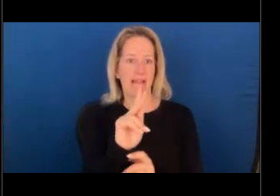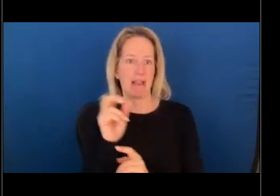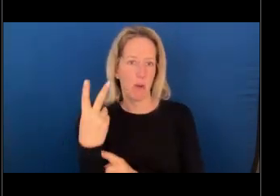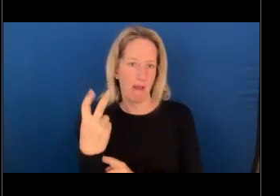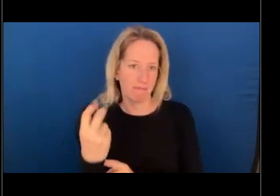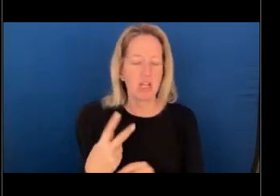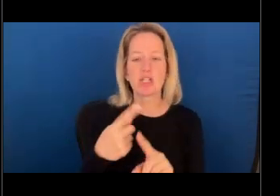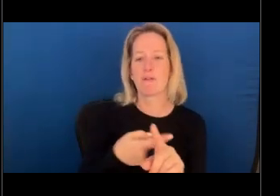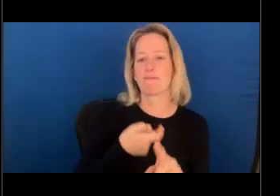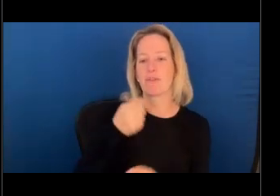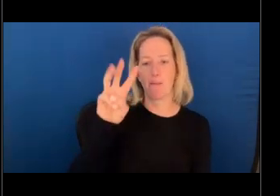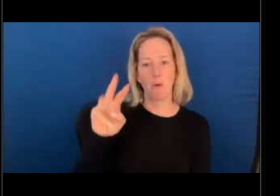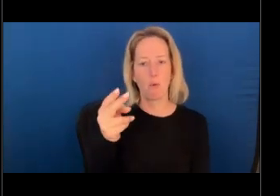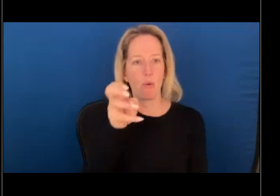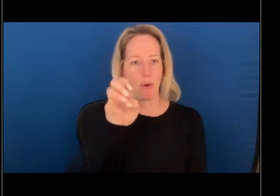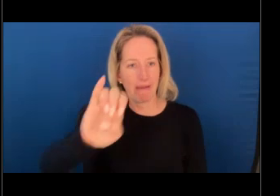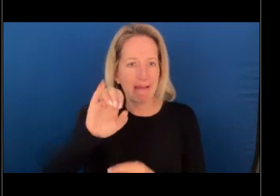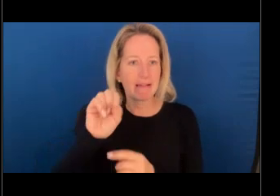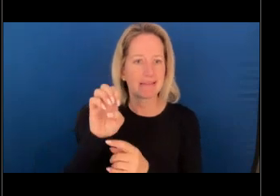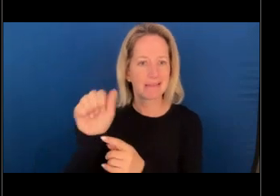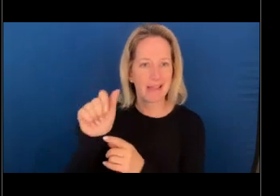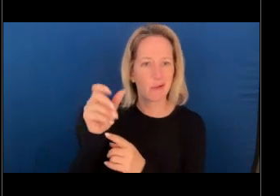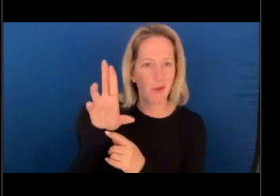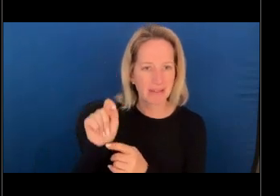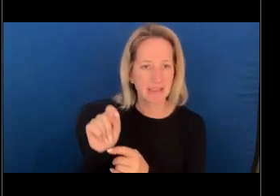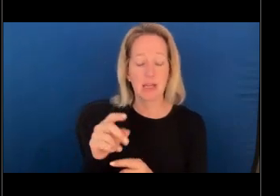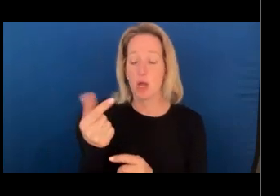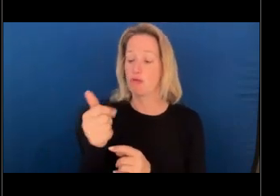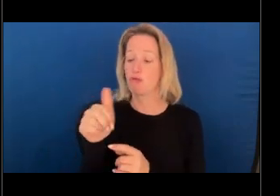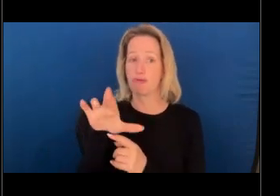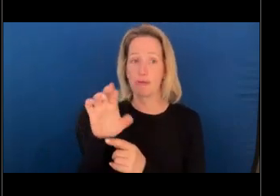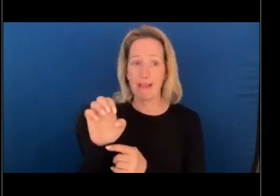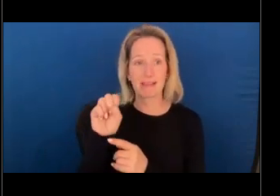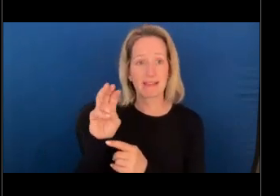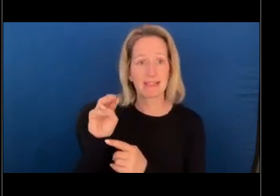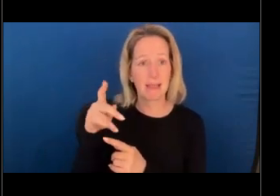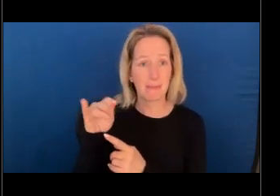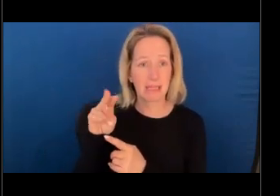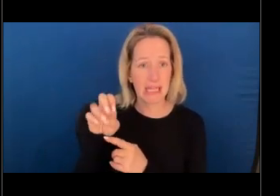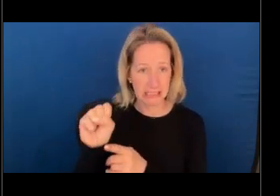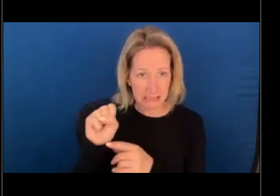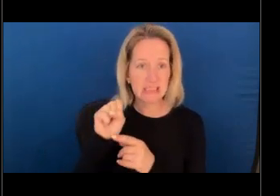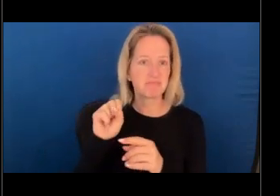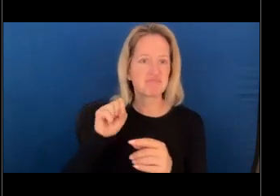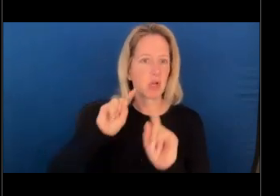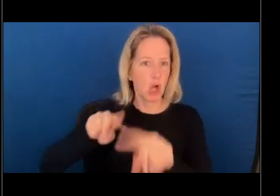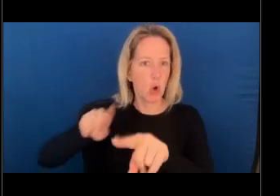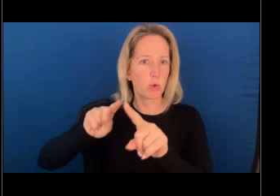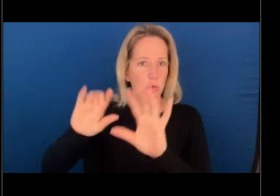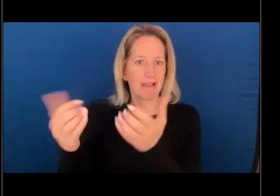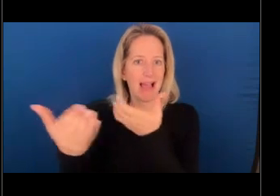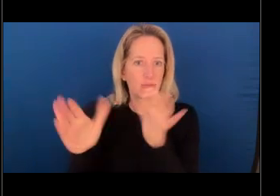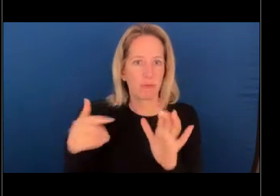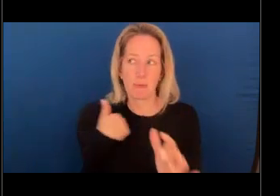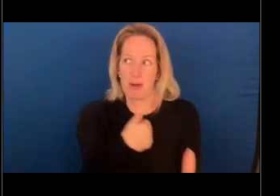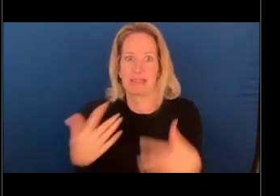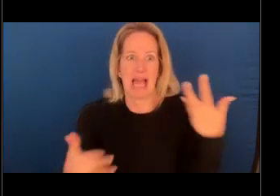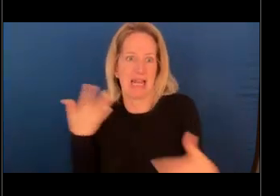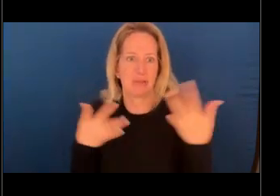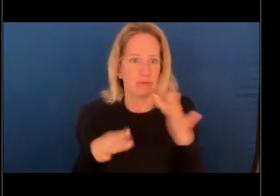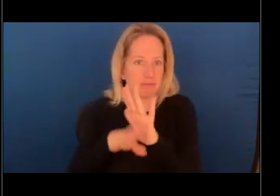Sea Grant. Grace Simpkins is regularly in classrooms around Massachusetts, and we're excited to develop those partnerships. As far